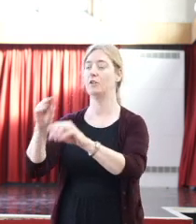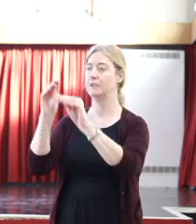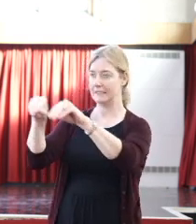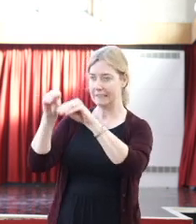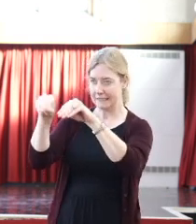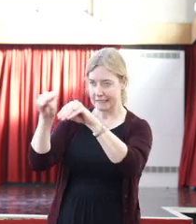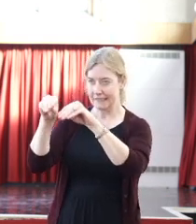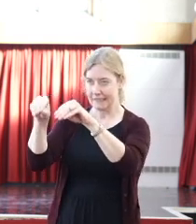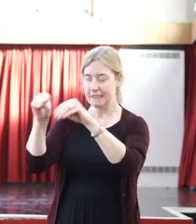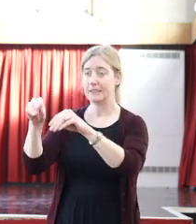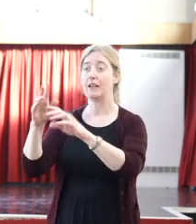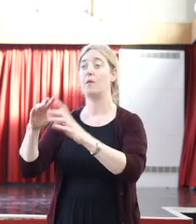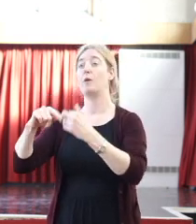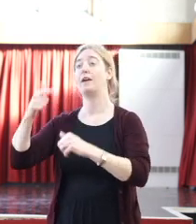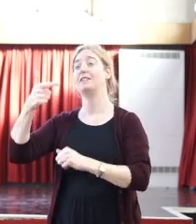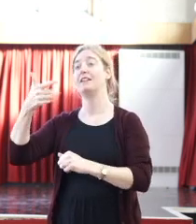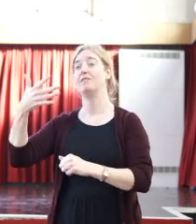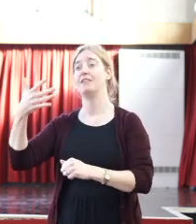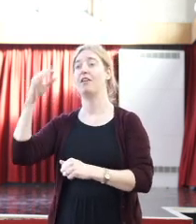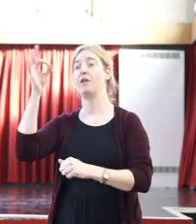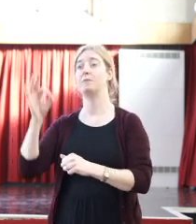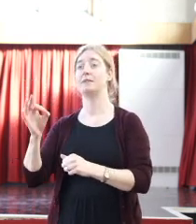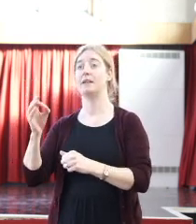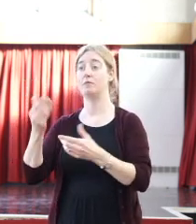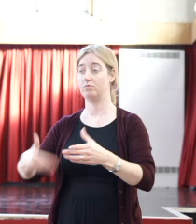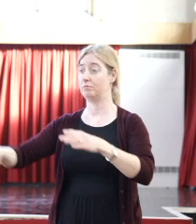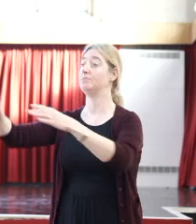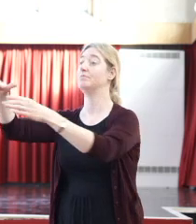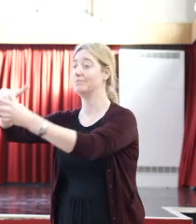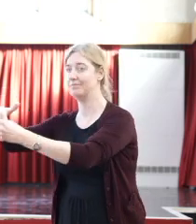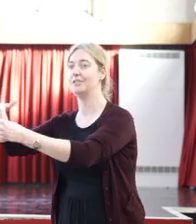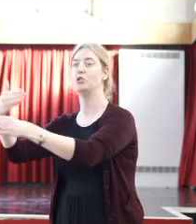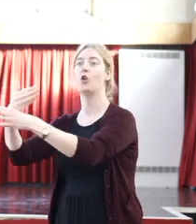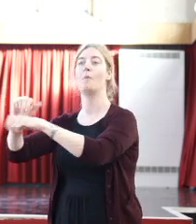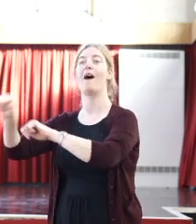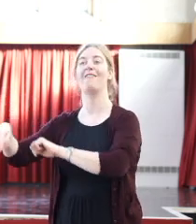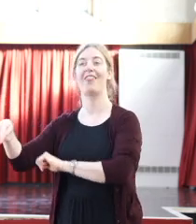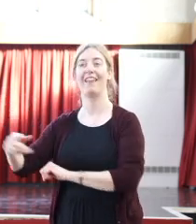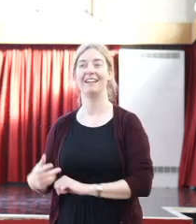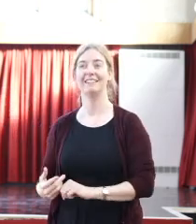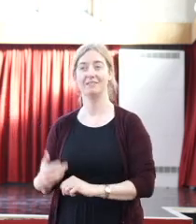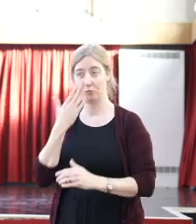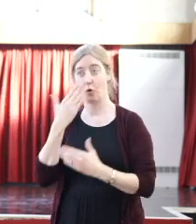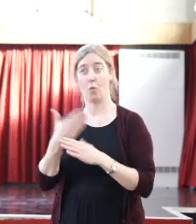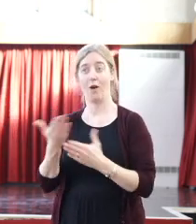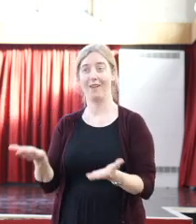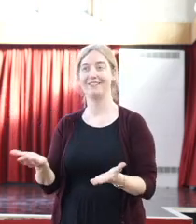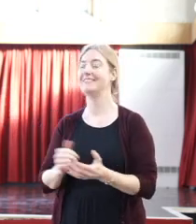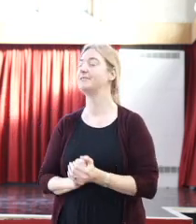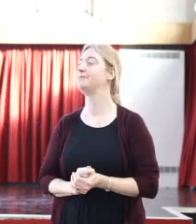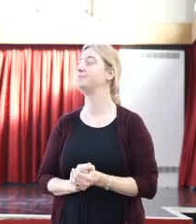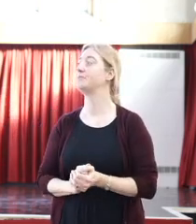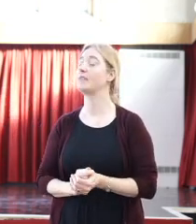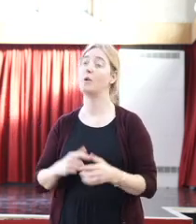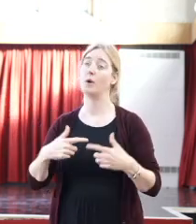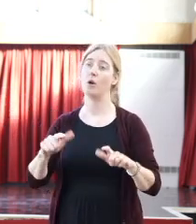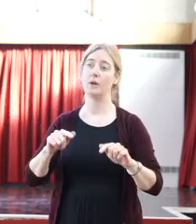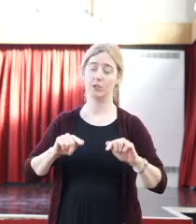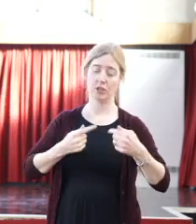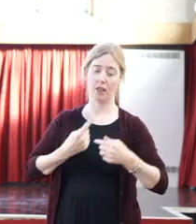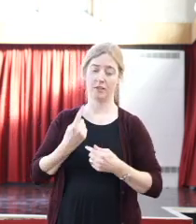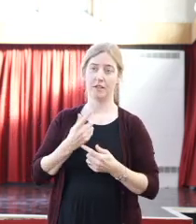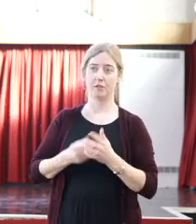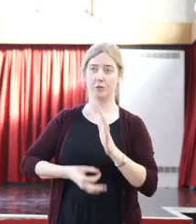classes, we have a 75% progression rate into employment. We continue to challenge ourselves to do